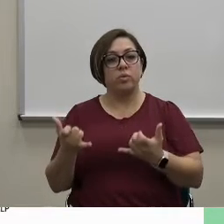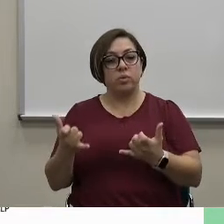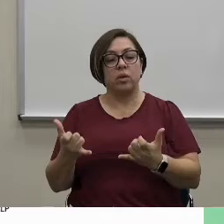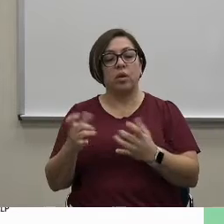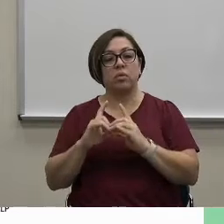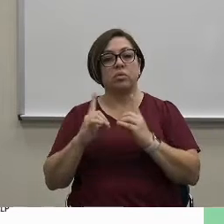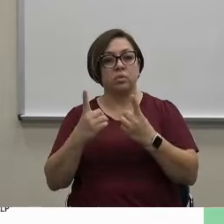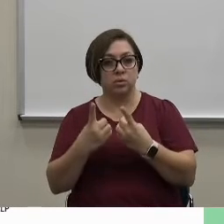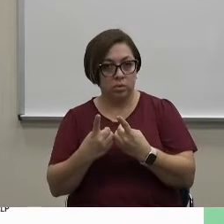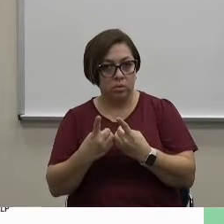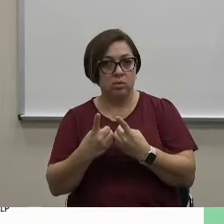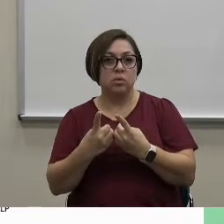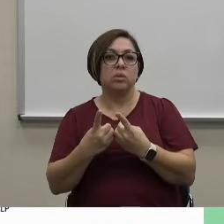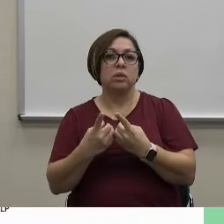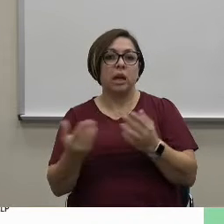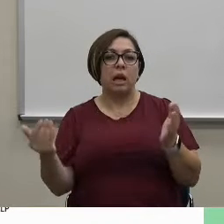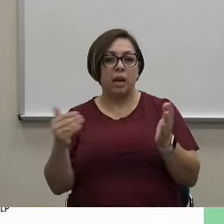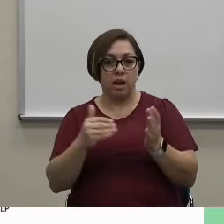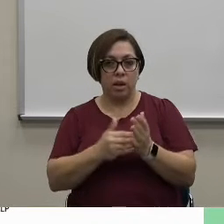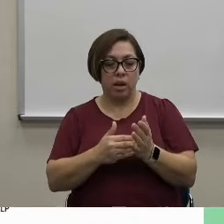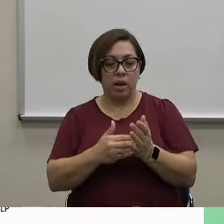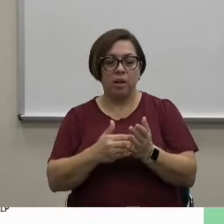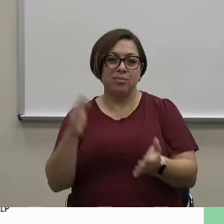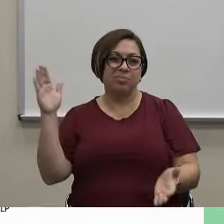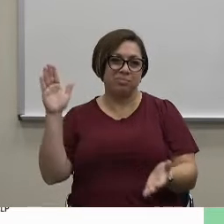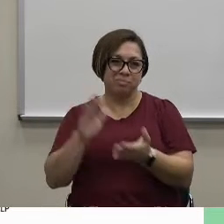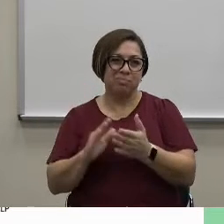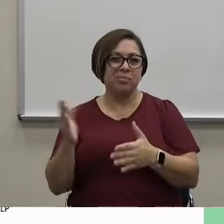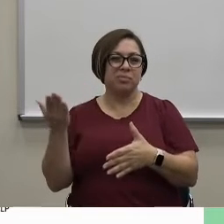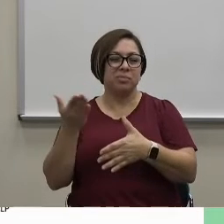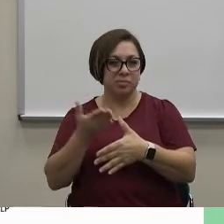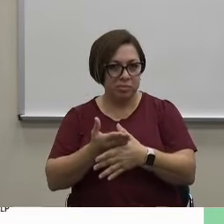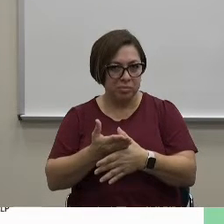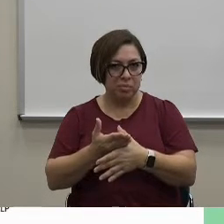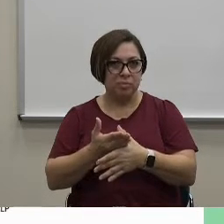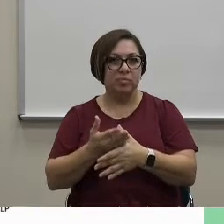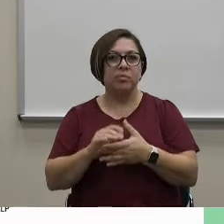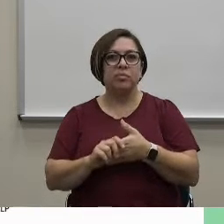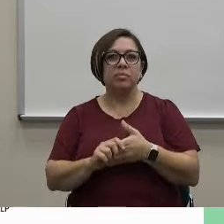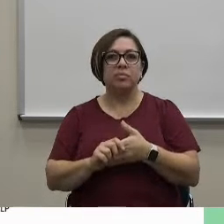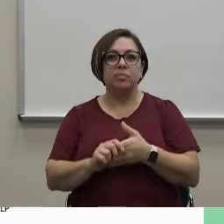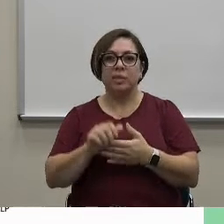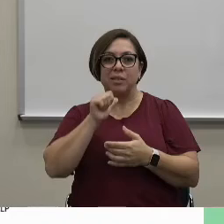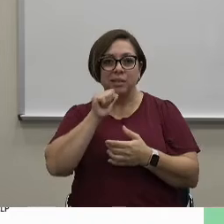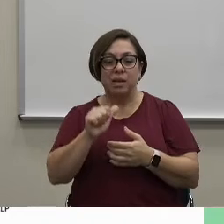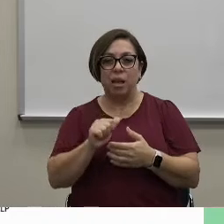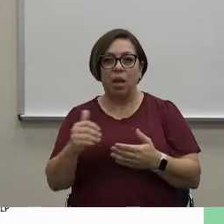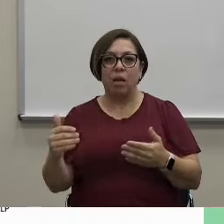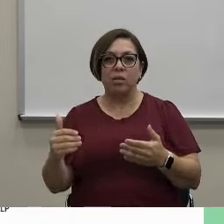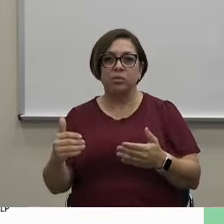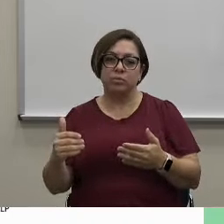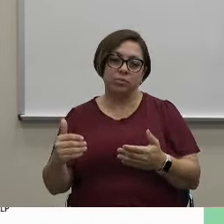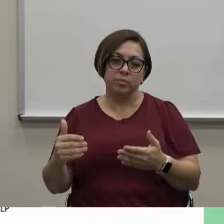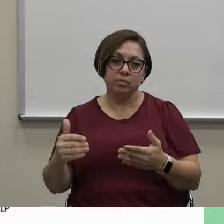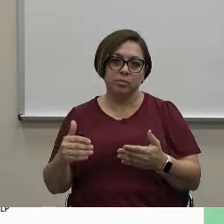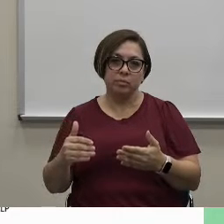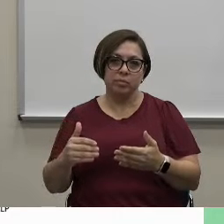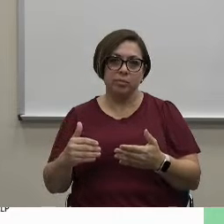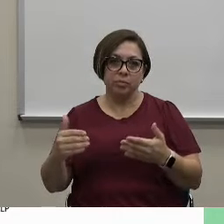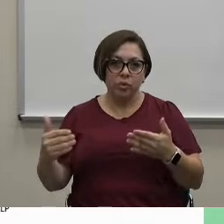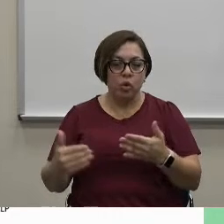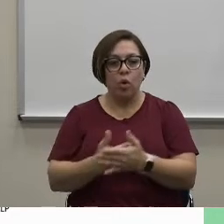again, the idea is to try to create as little disruption as possible. It's not reinventing the wheel or redrawing the map. It's taking the